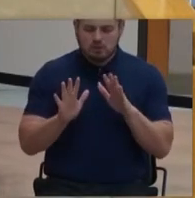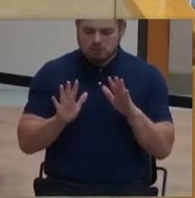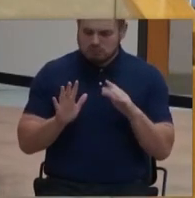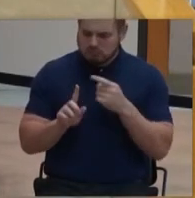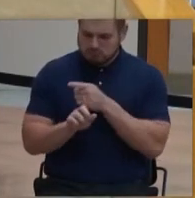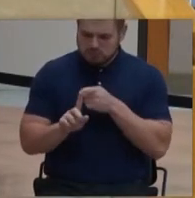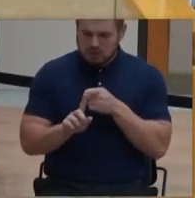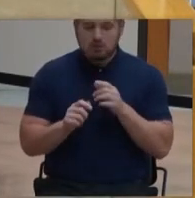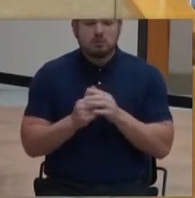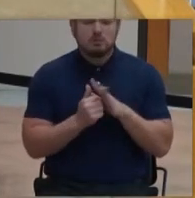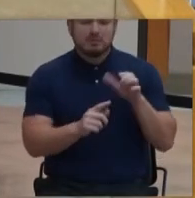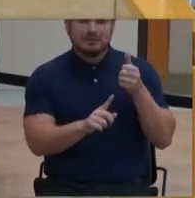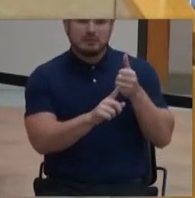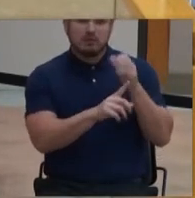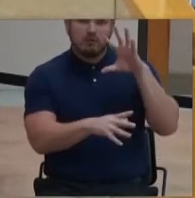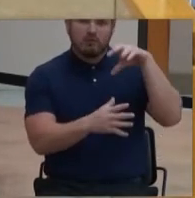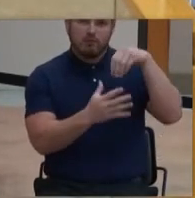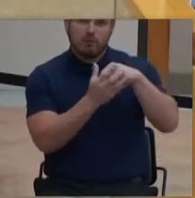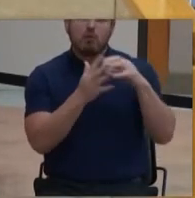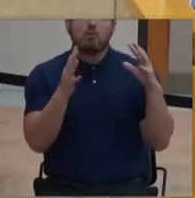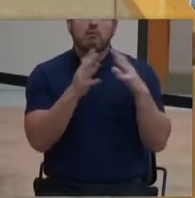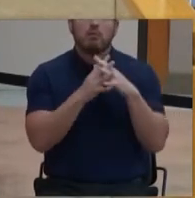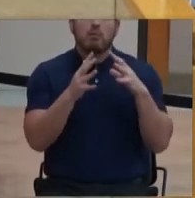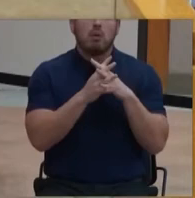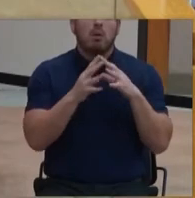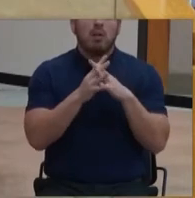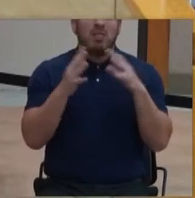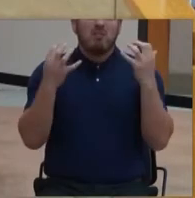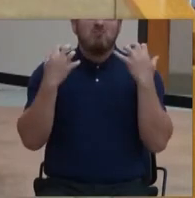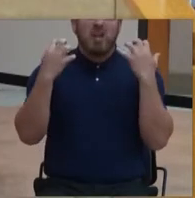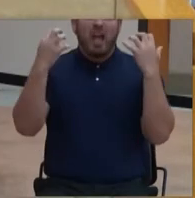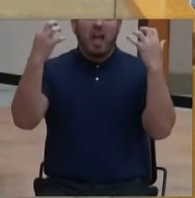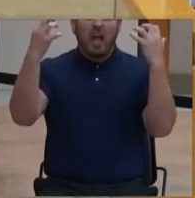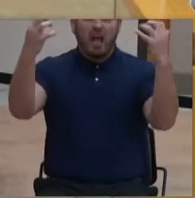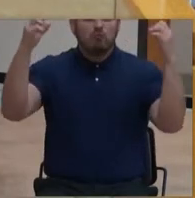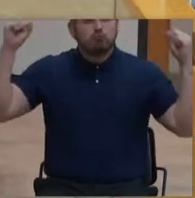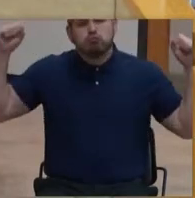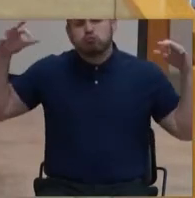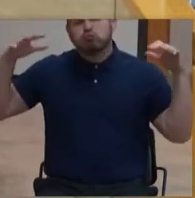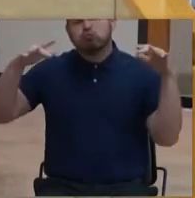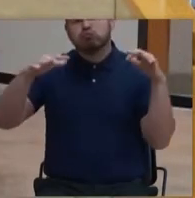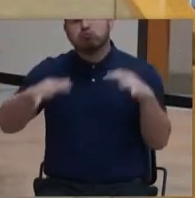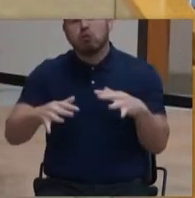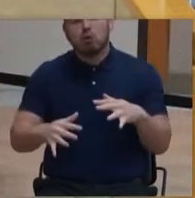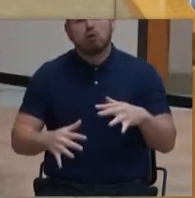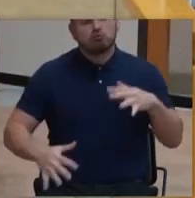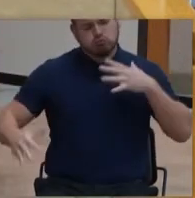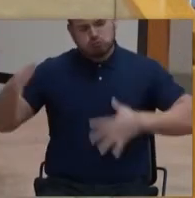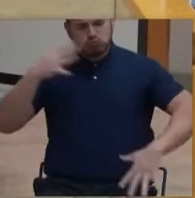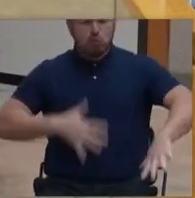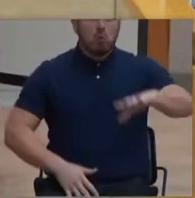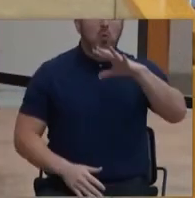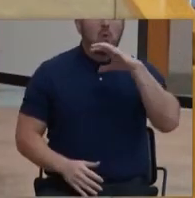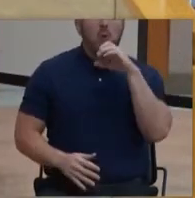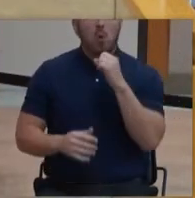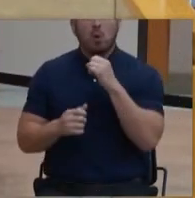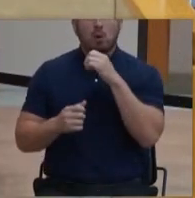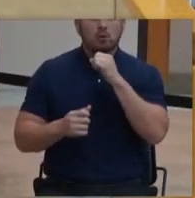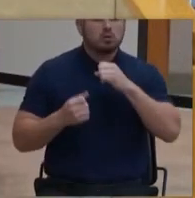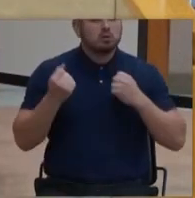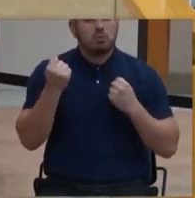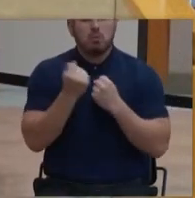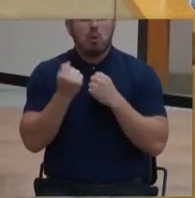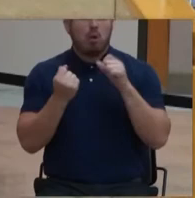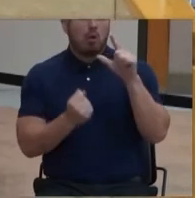Since he is a member of our football team, the stands were packed at this event as everybody decked out in orange in support of